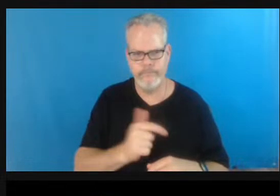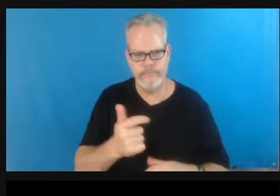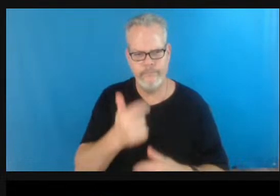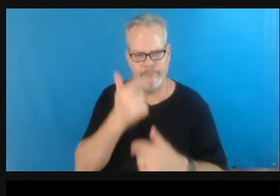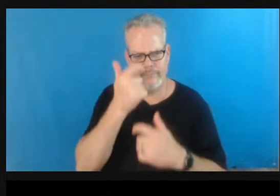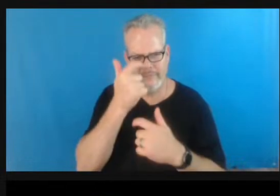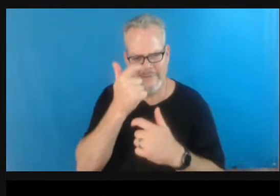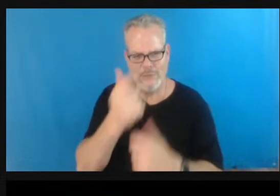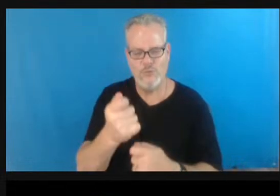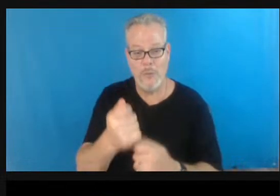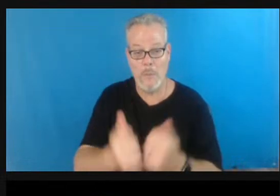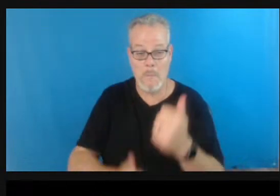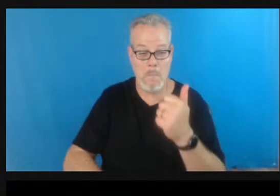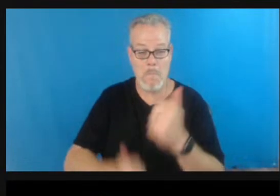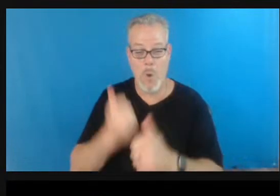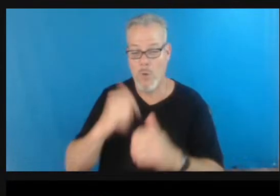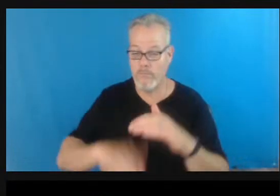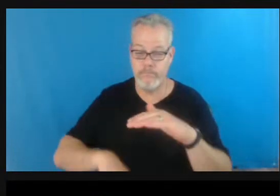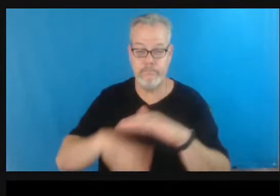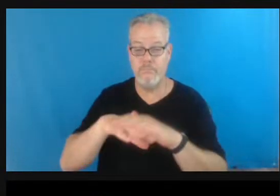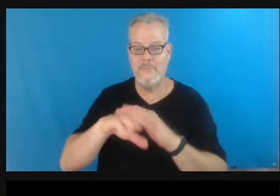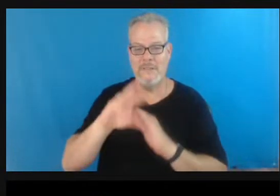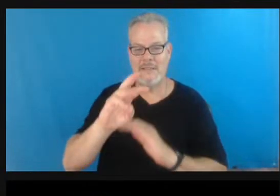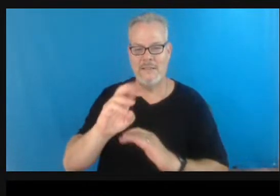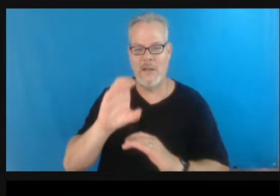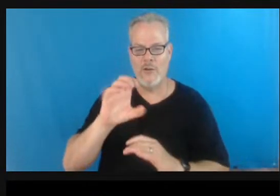over 650 feet or 200 meters.